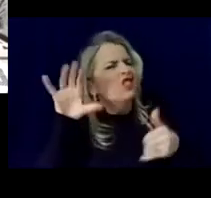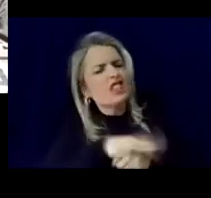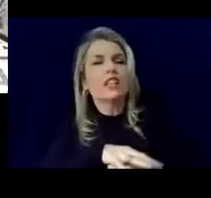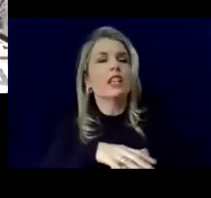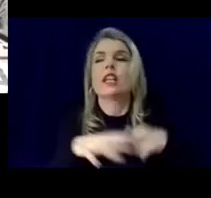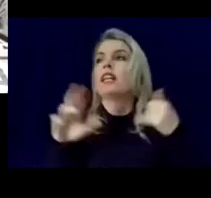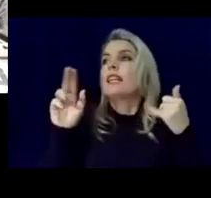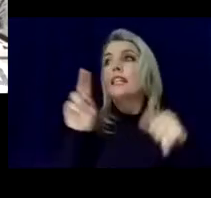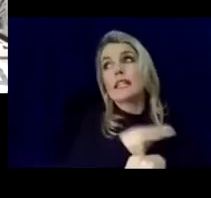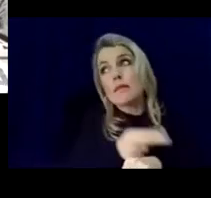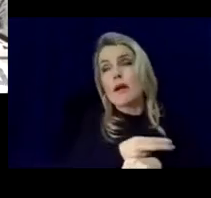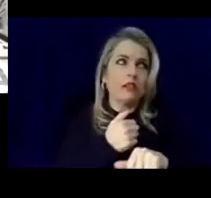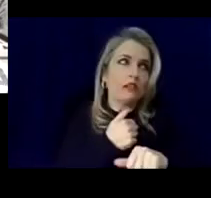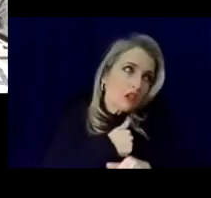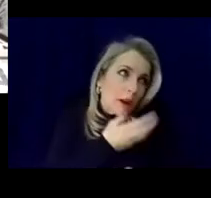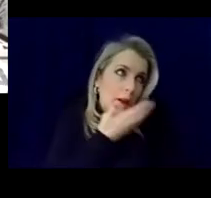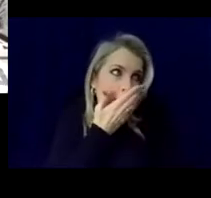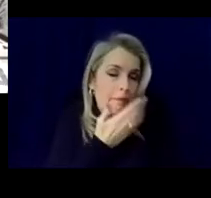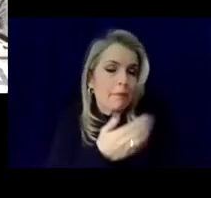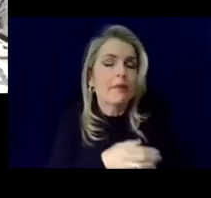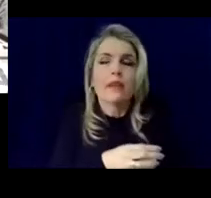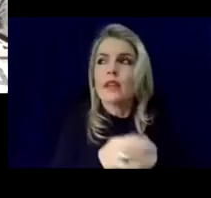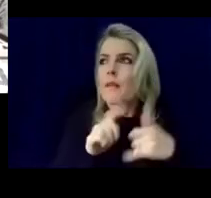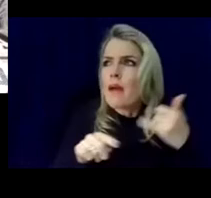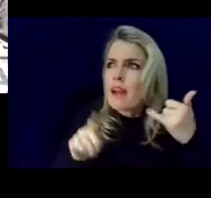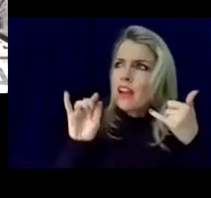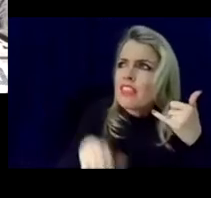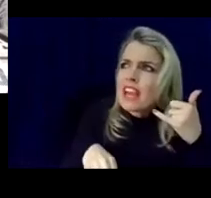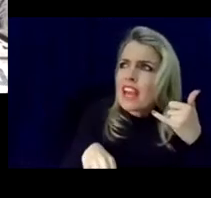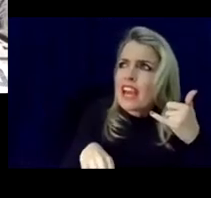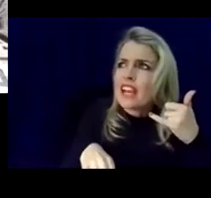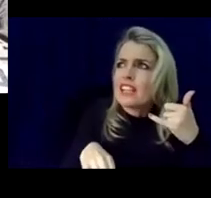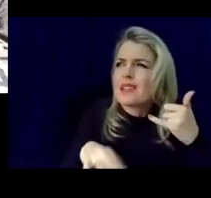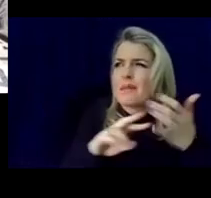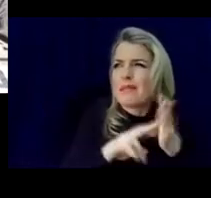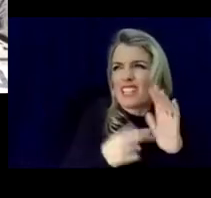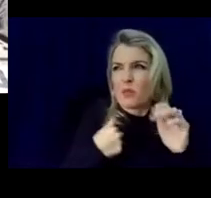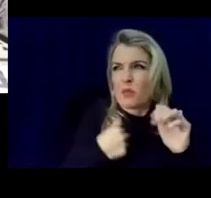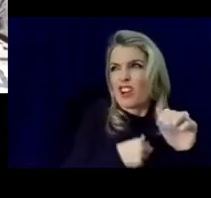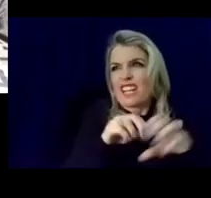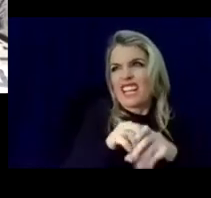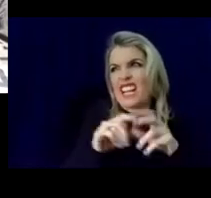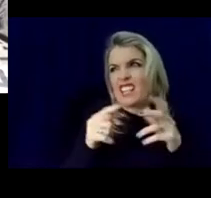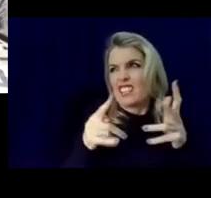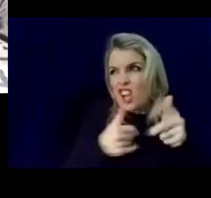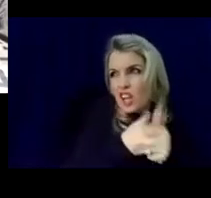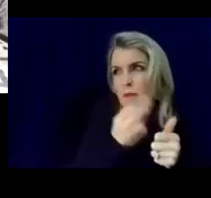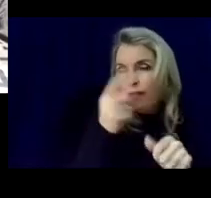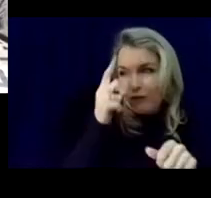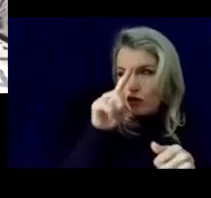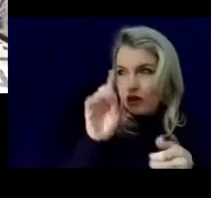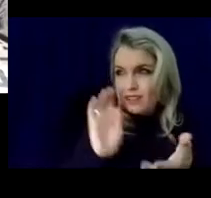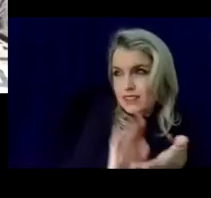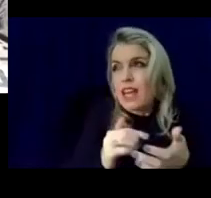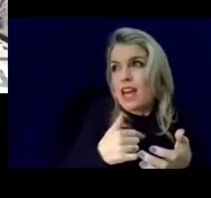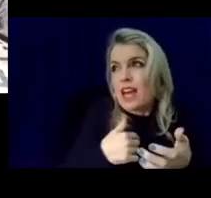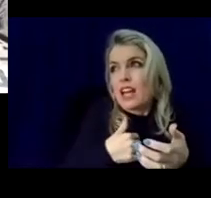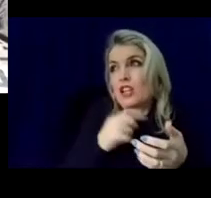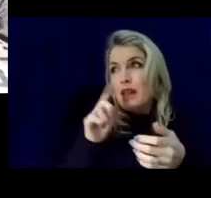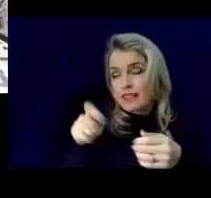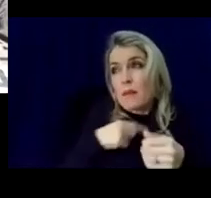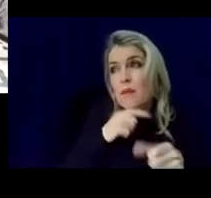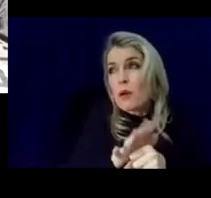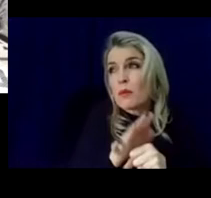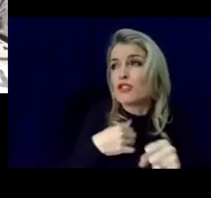Nima. Sorry. But that should put us in the black for this month at least. Last thing, I promise.